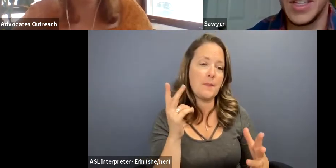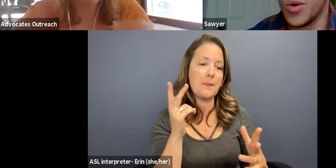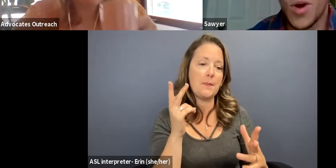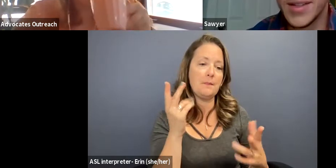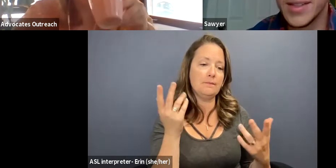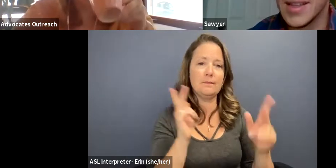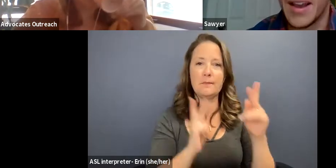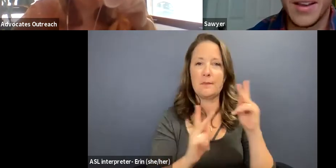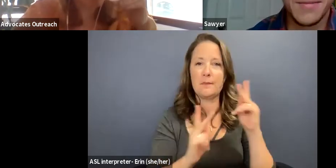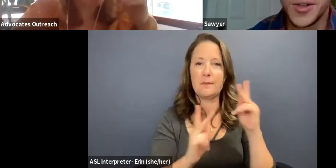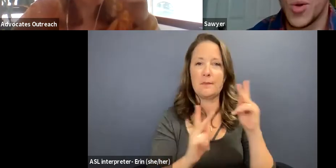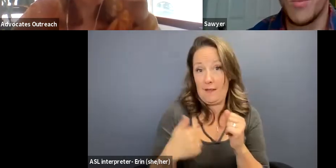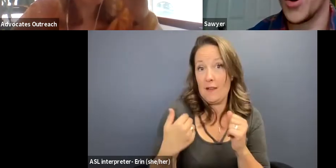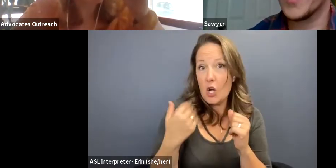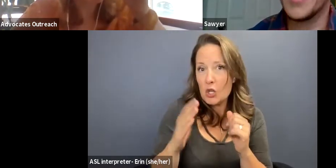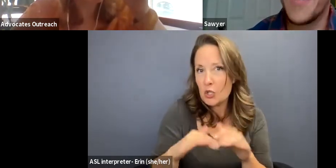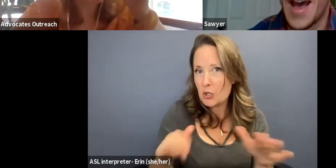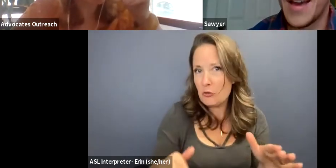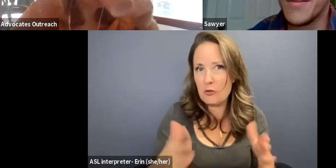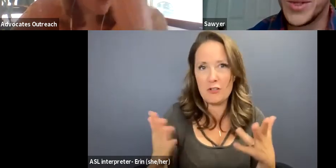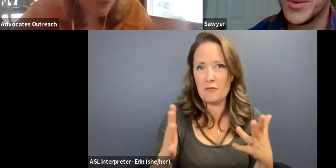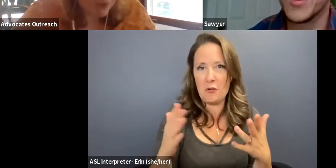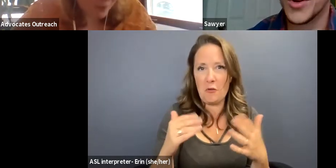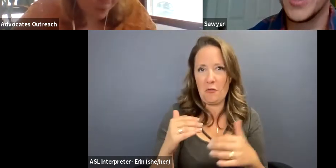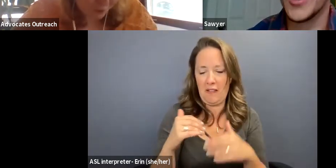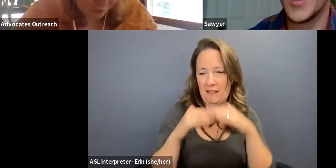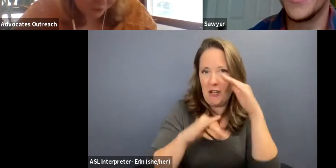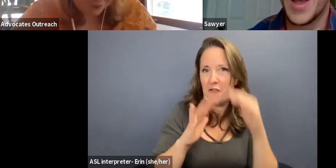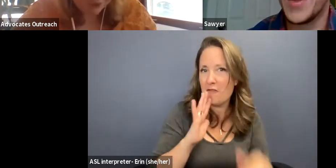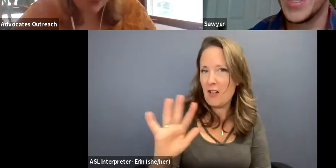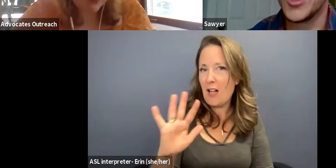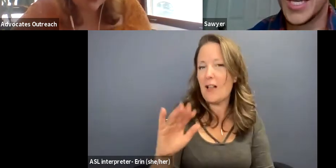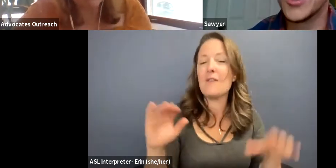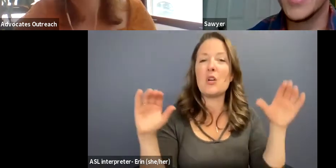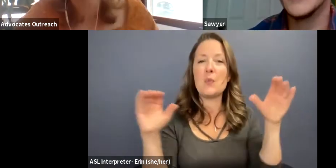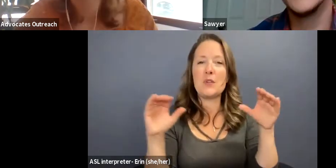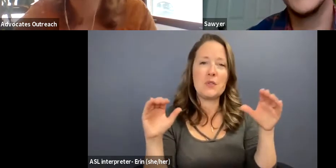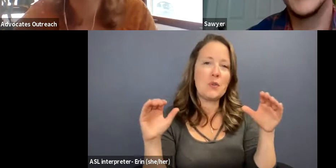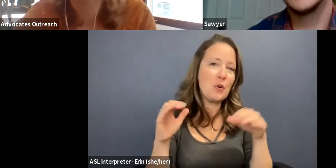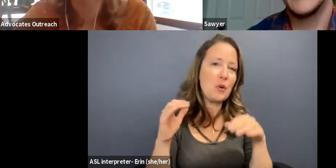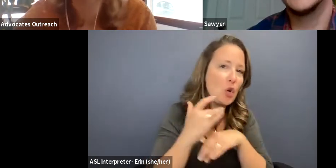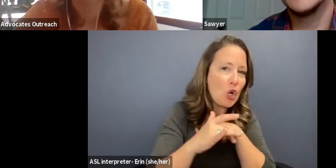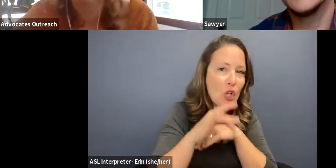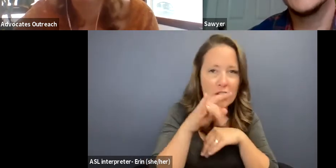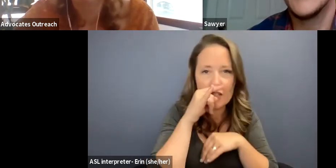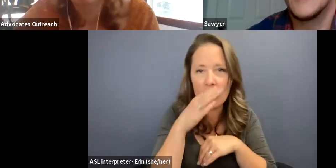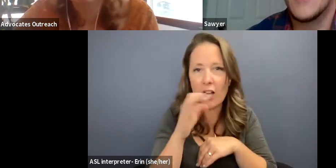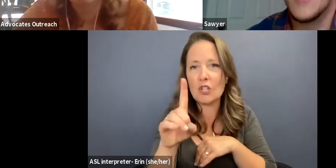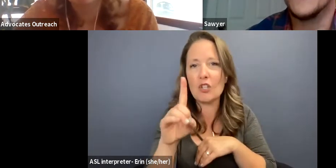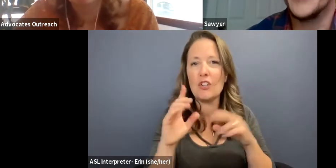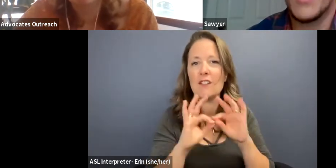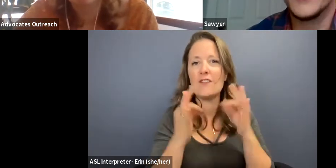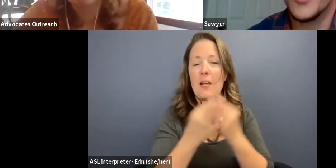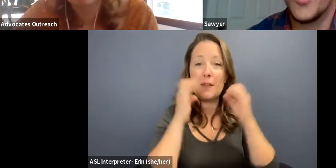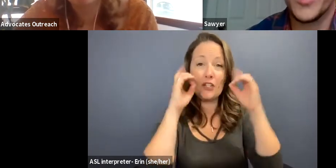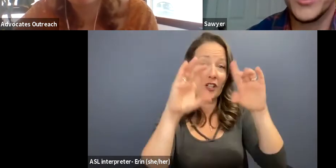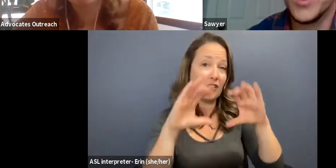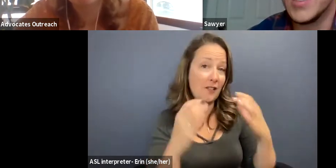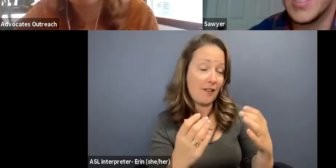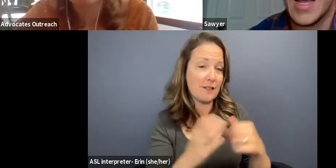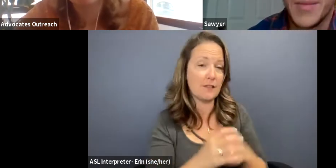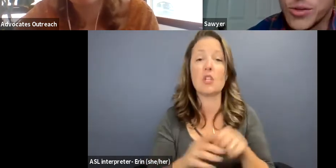as well. So one of our goals is to just be really accessible for everyone, especially folks who have felt